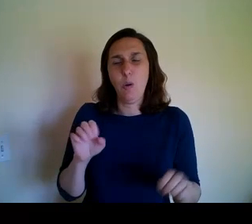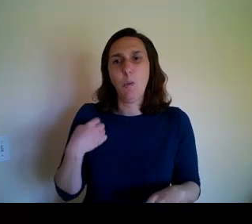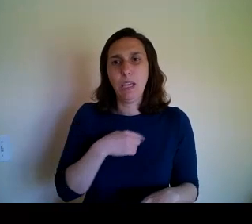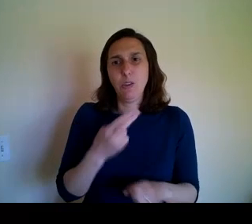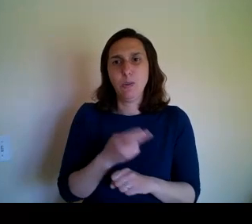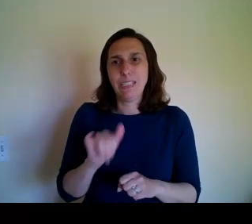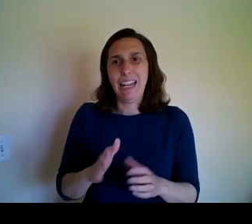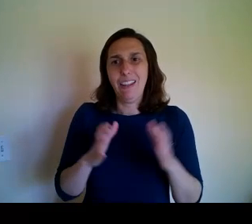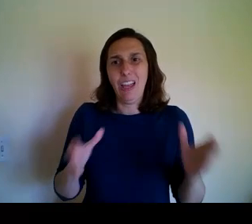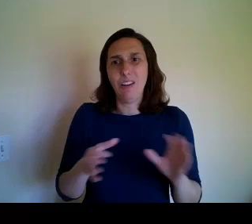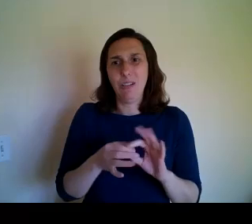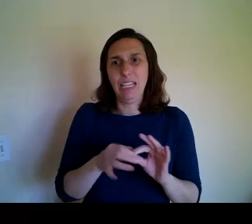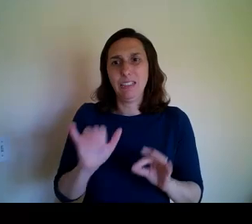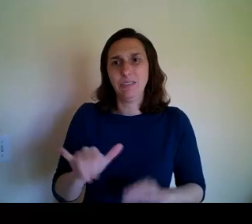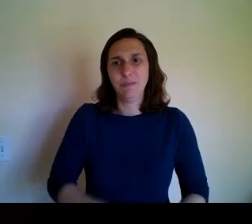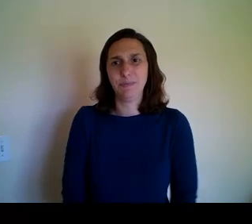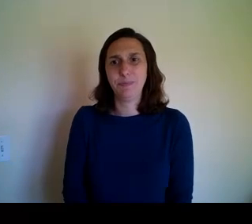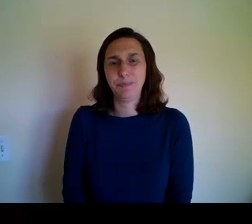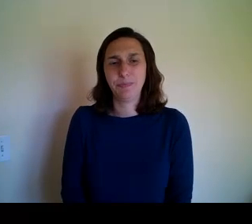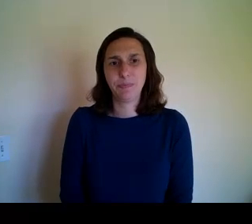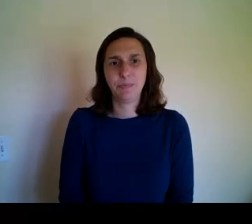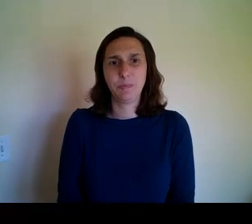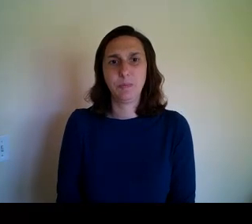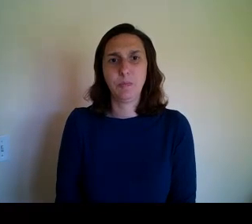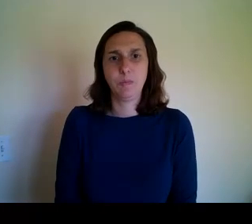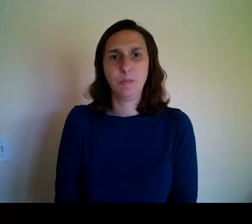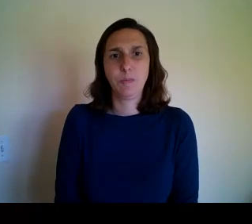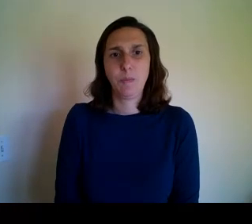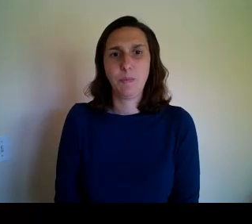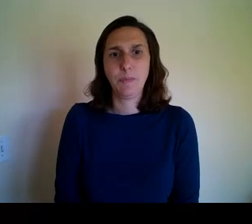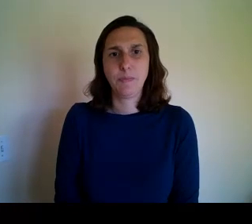some functional form of e to the x in it,